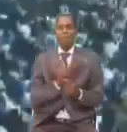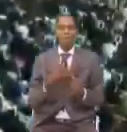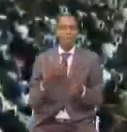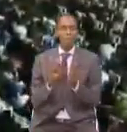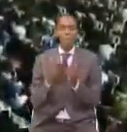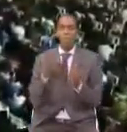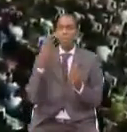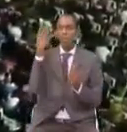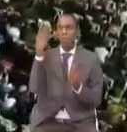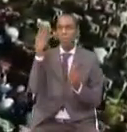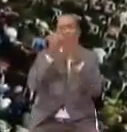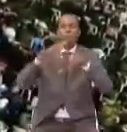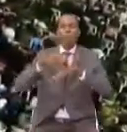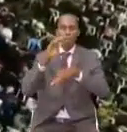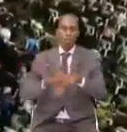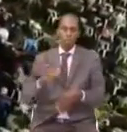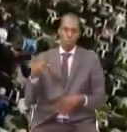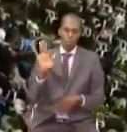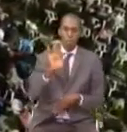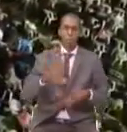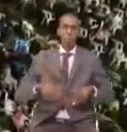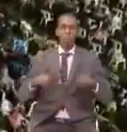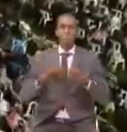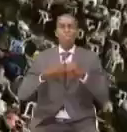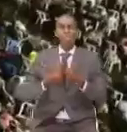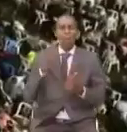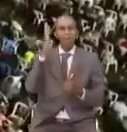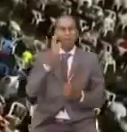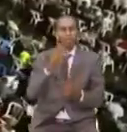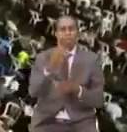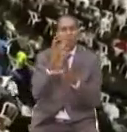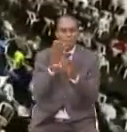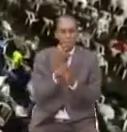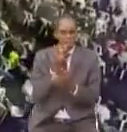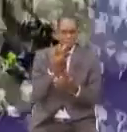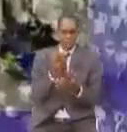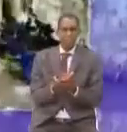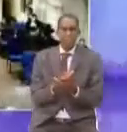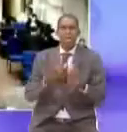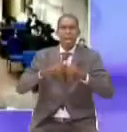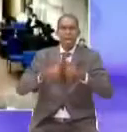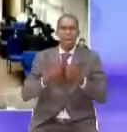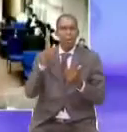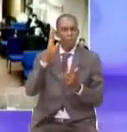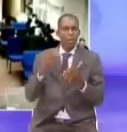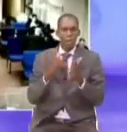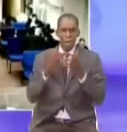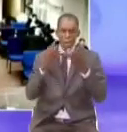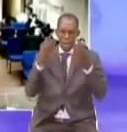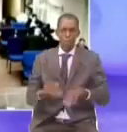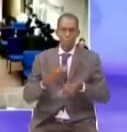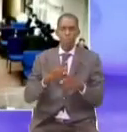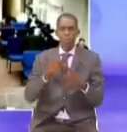heaven upon your life. How will you get that? How will it happen unto you? Look at